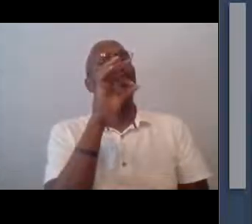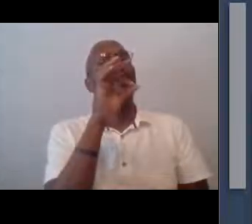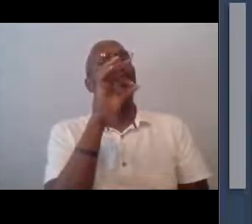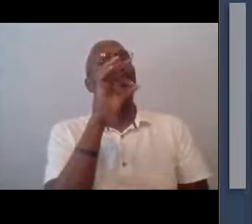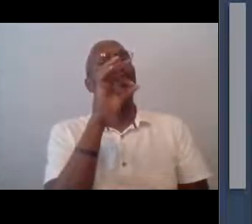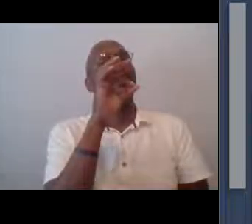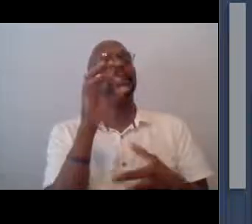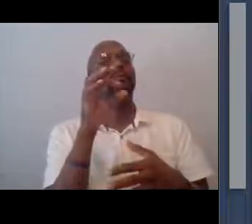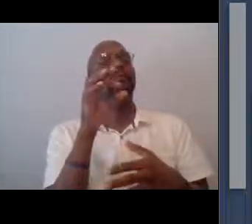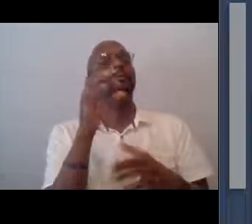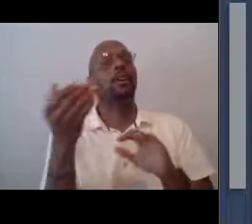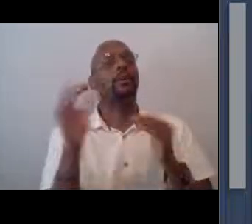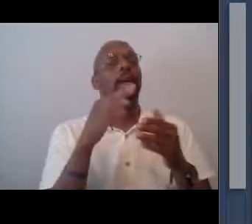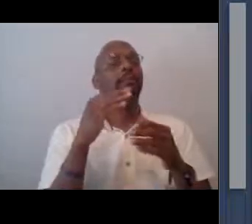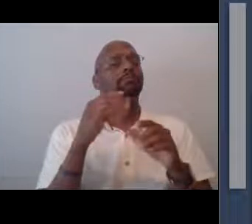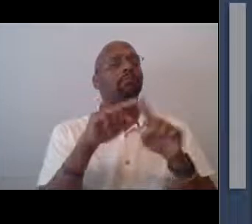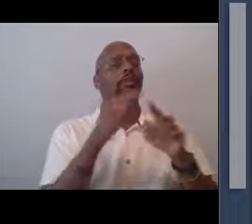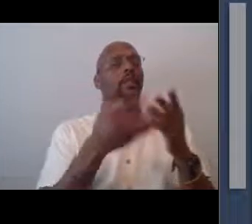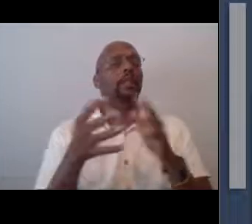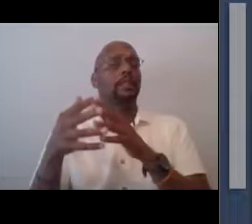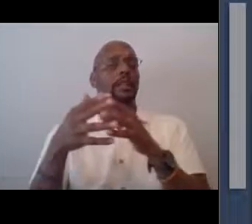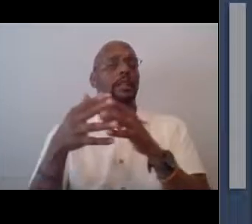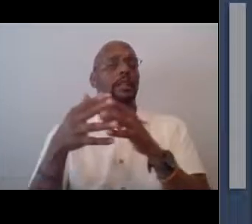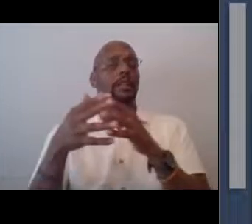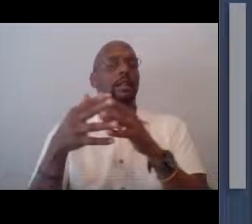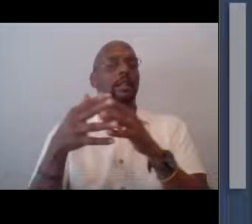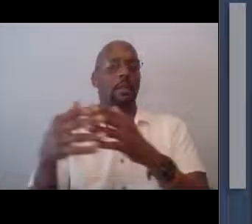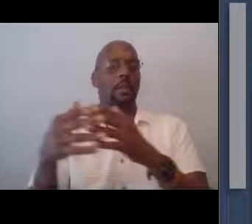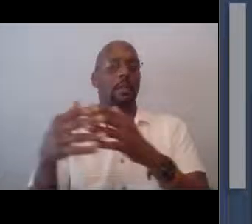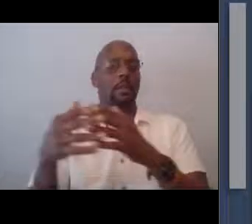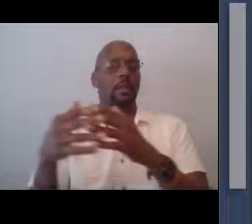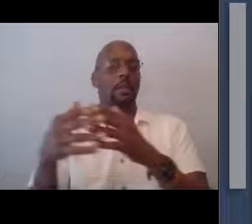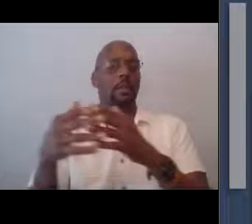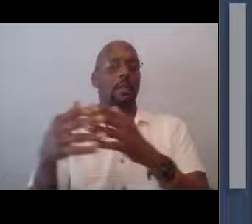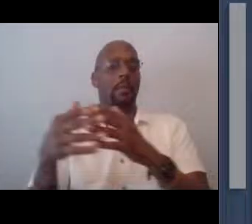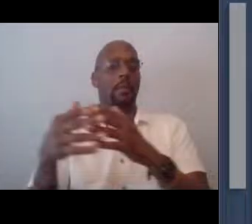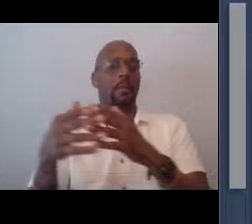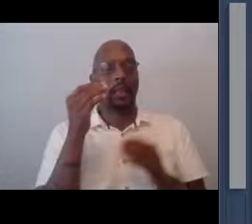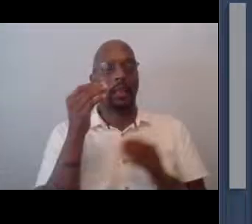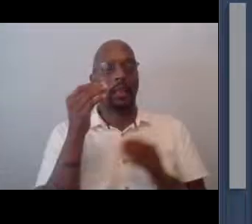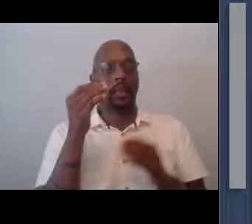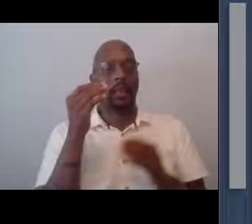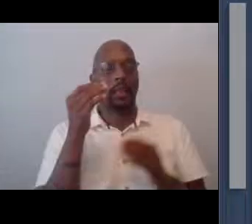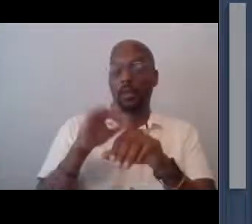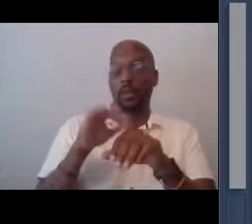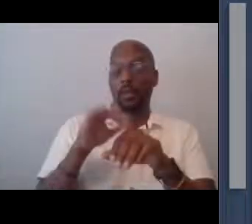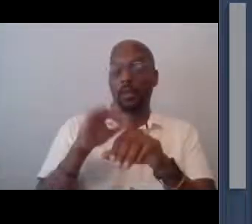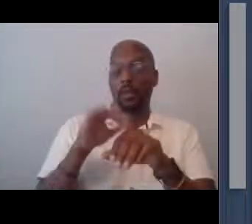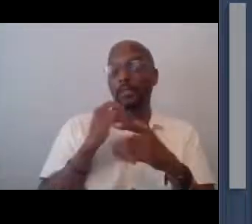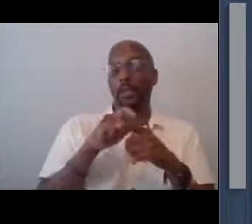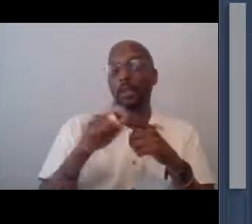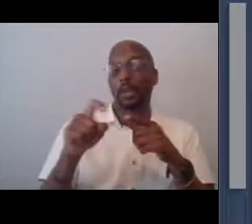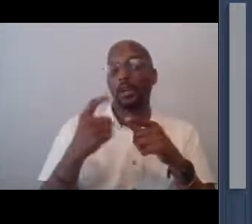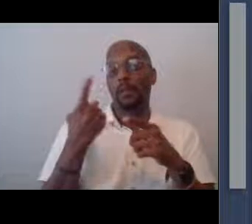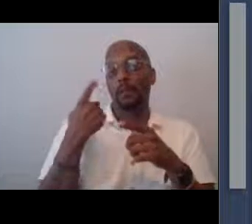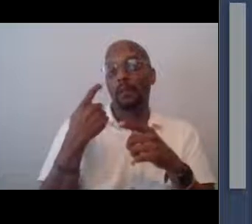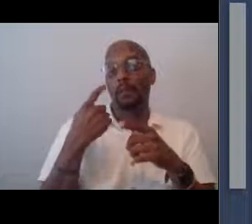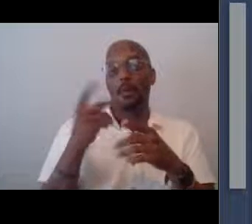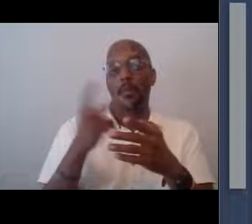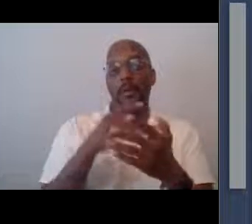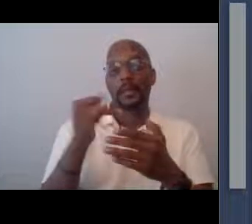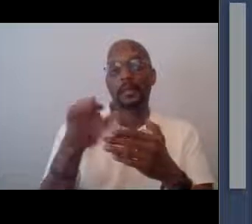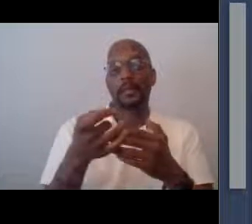really admirable opportunities to do such. And Federal Highway is actually working on that. We just recently had a call for projects that were like that.